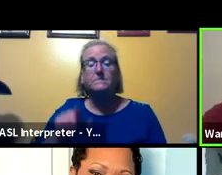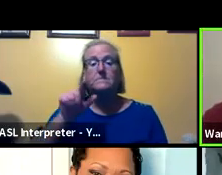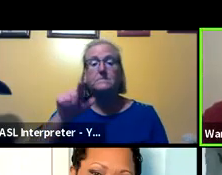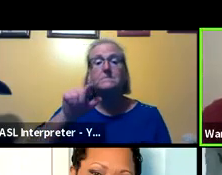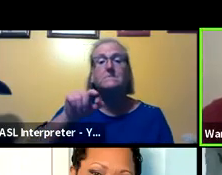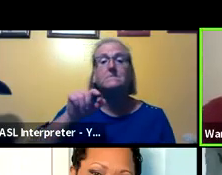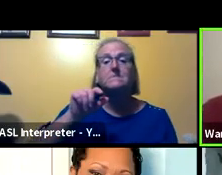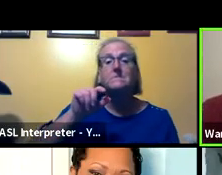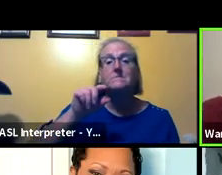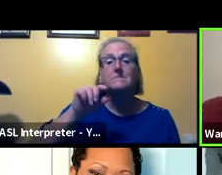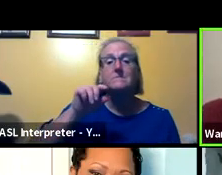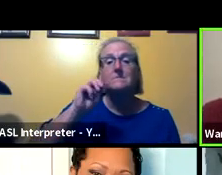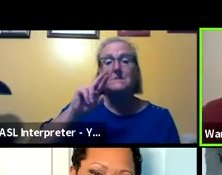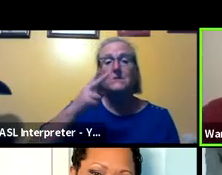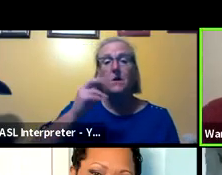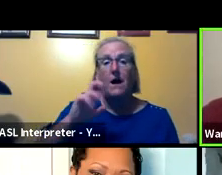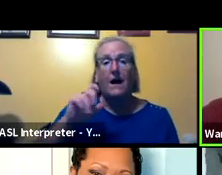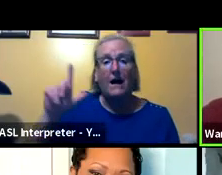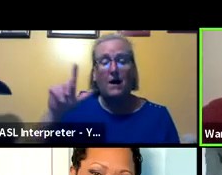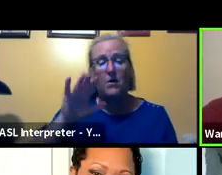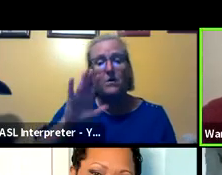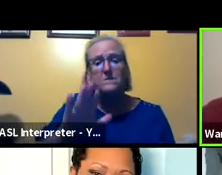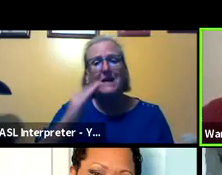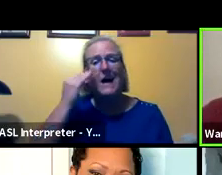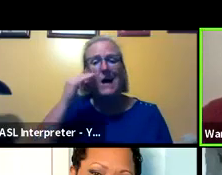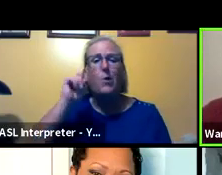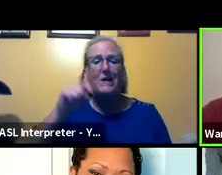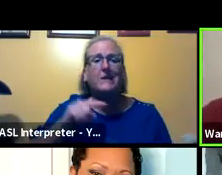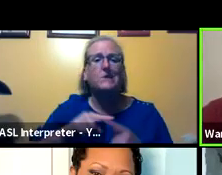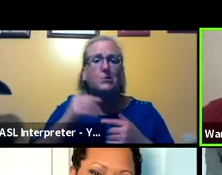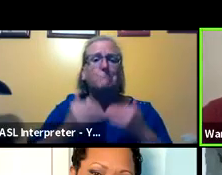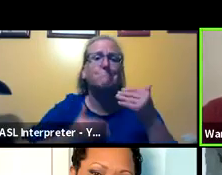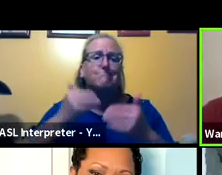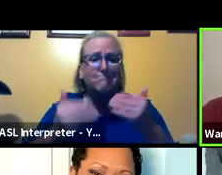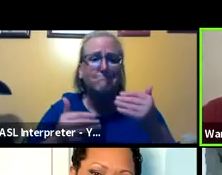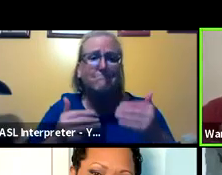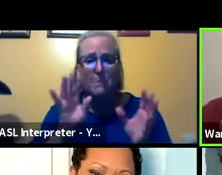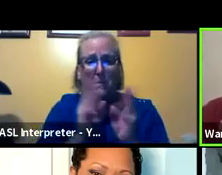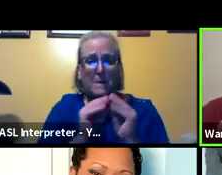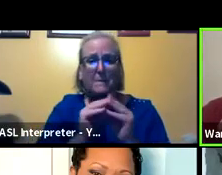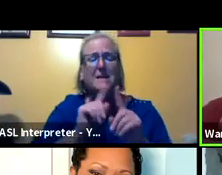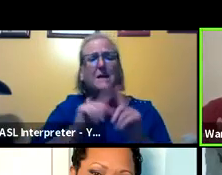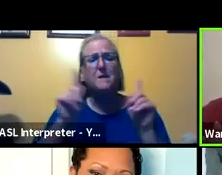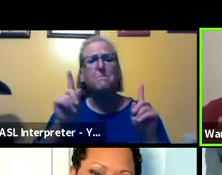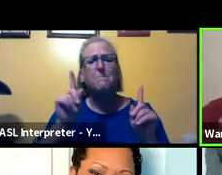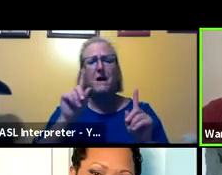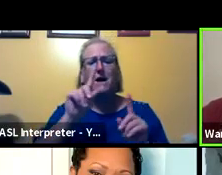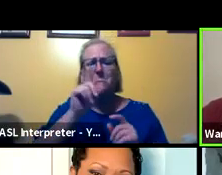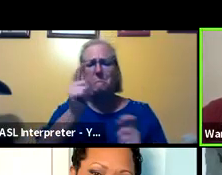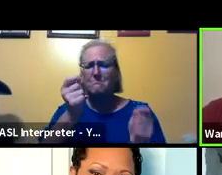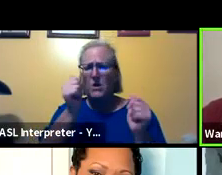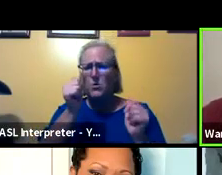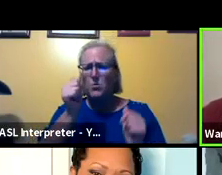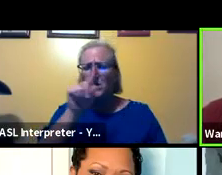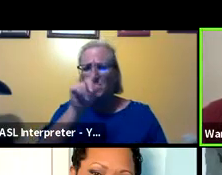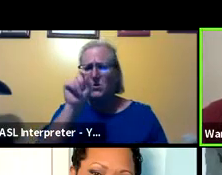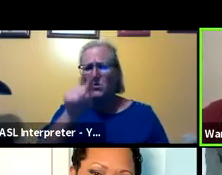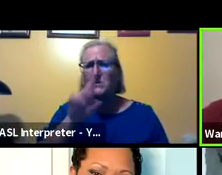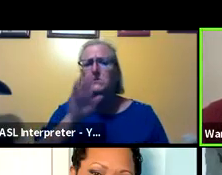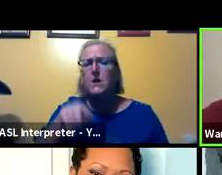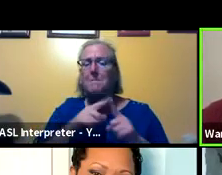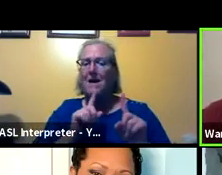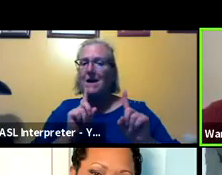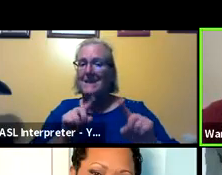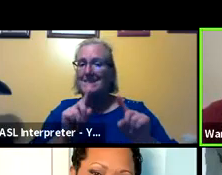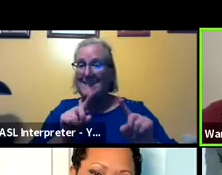I know we need to move on with the meeting, Madam President, but just a quick question on attendance.